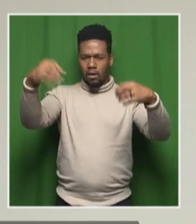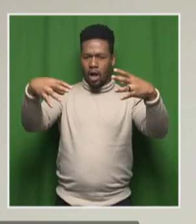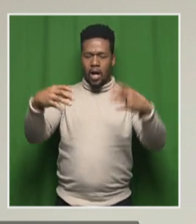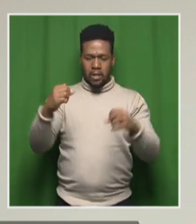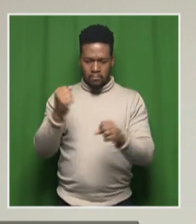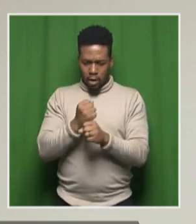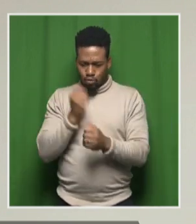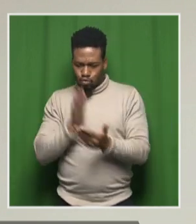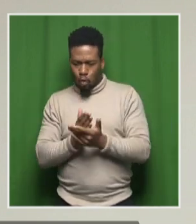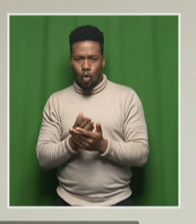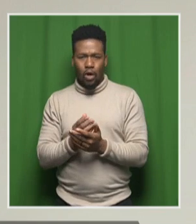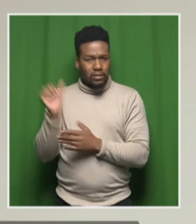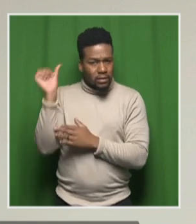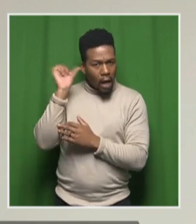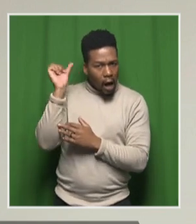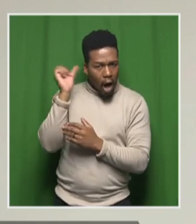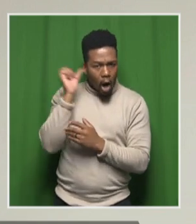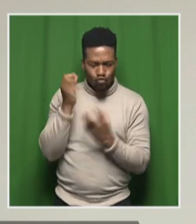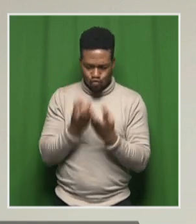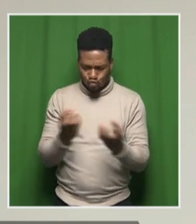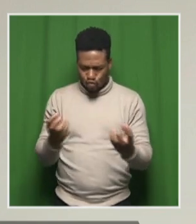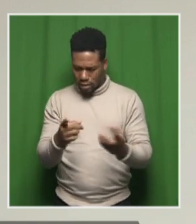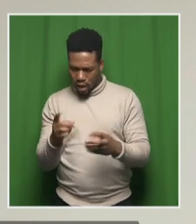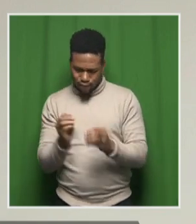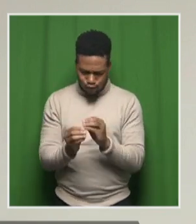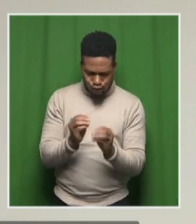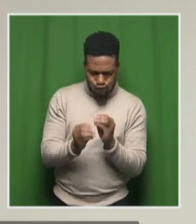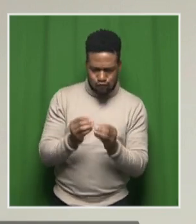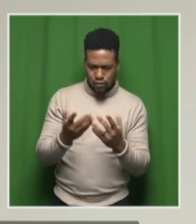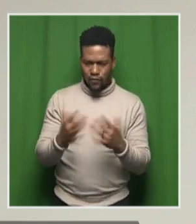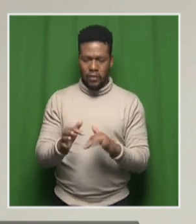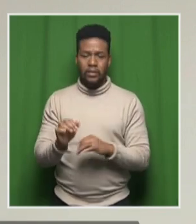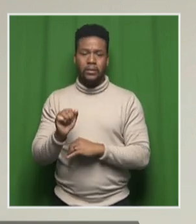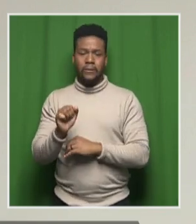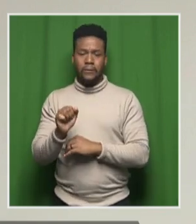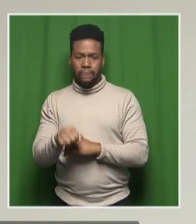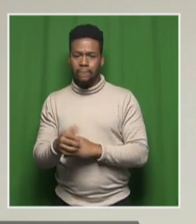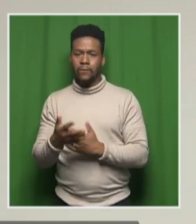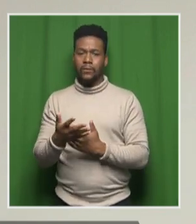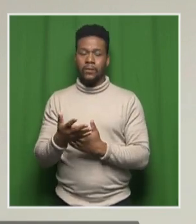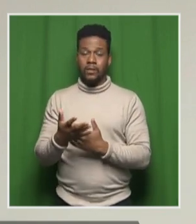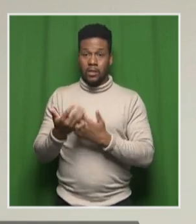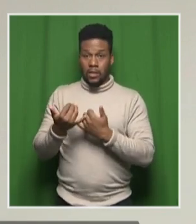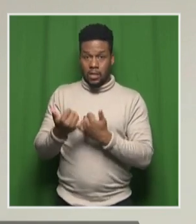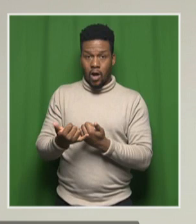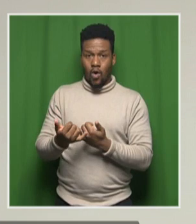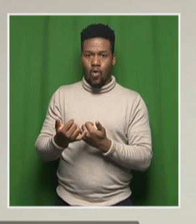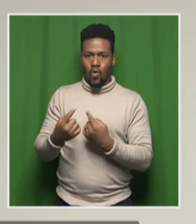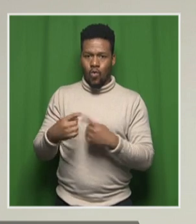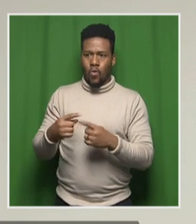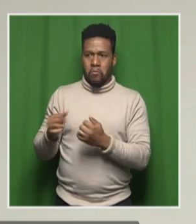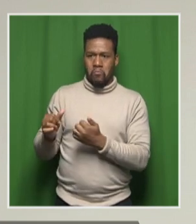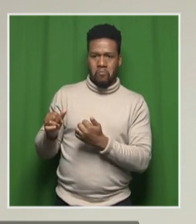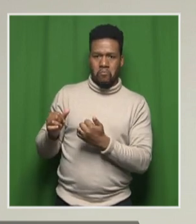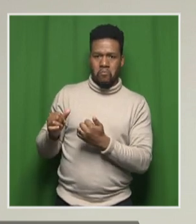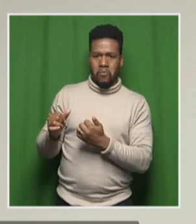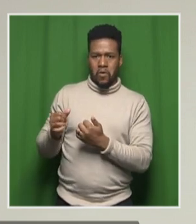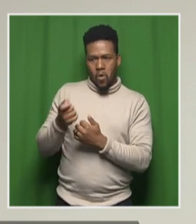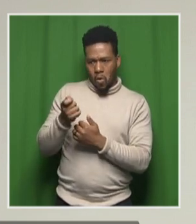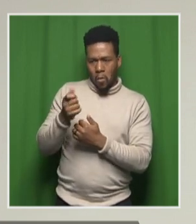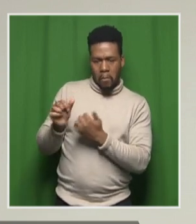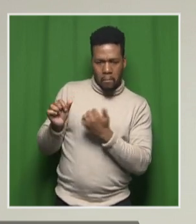up, in good nick. So it gave us a little bit of a respite from normal work to just to do